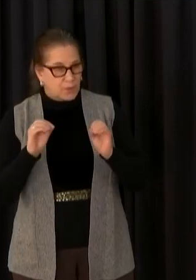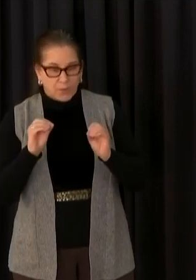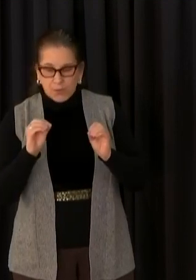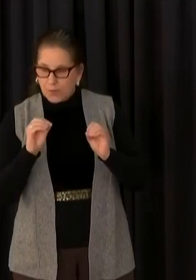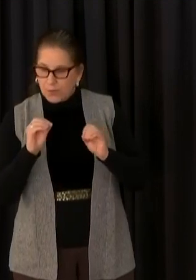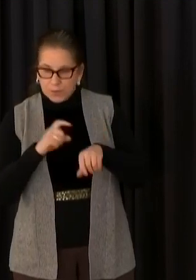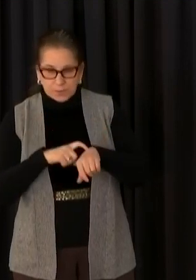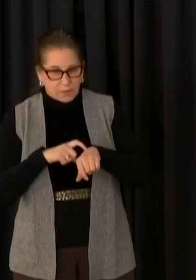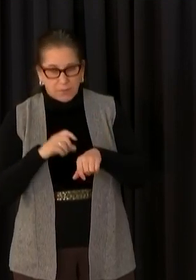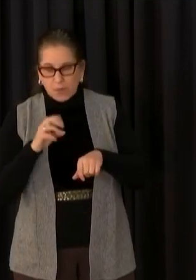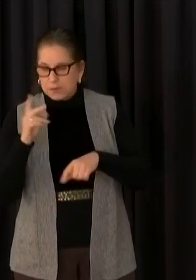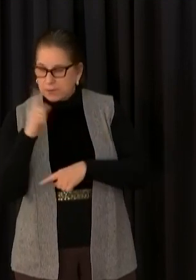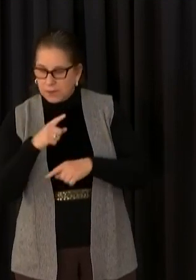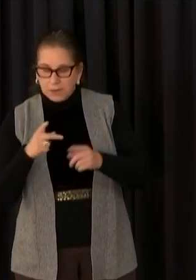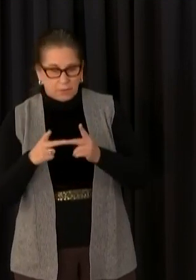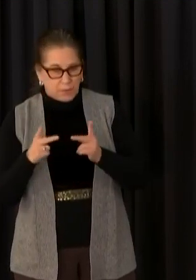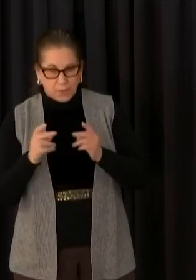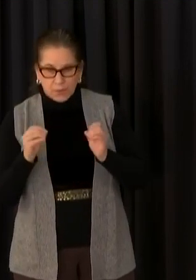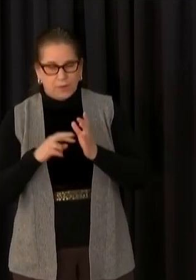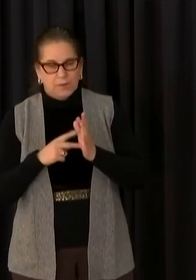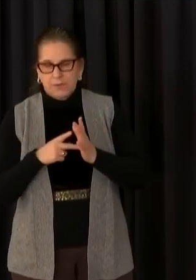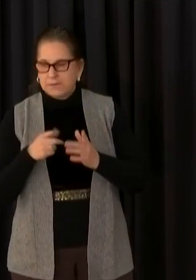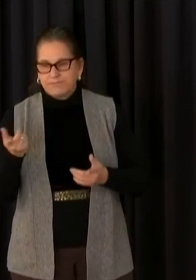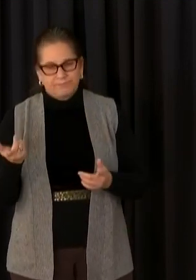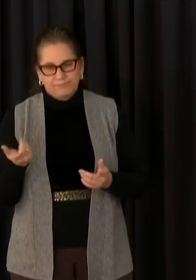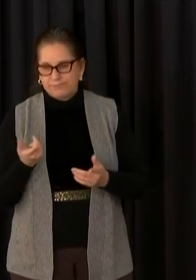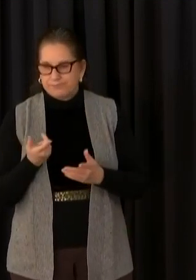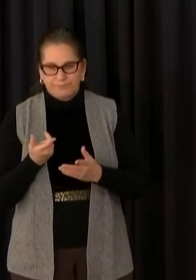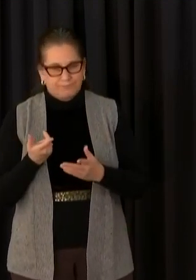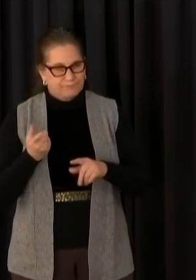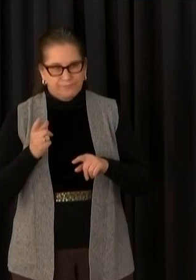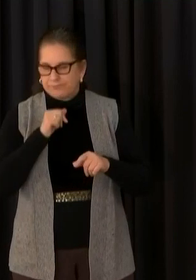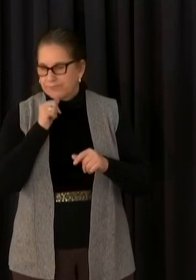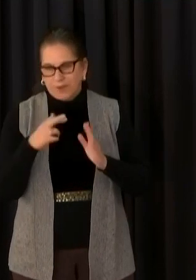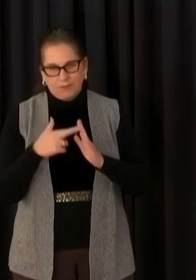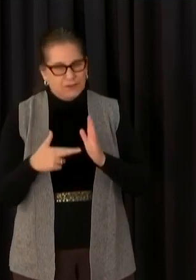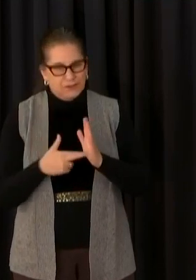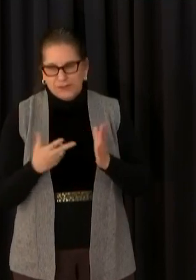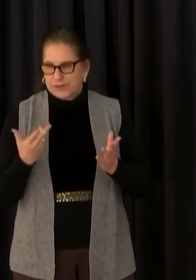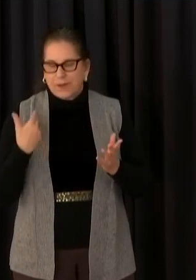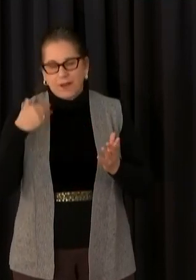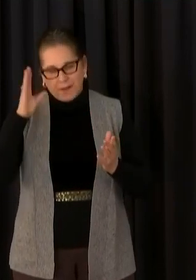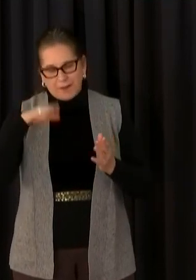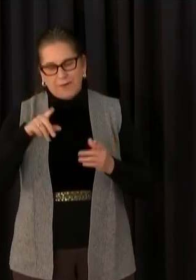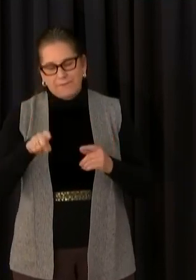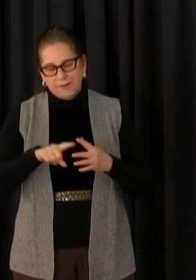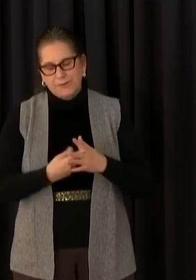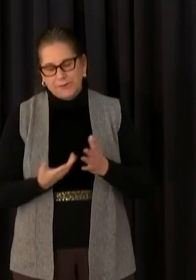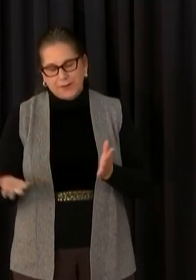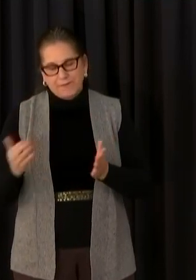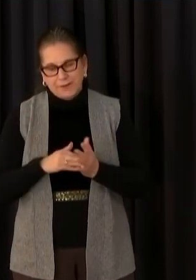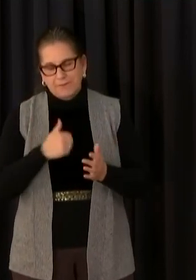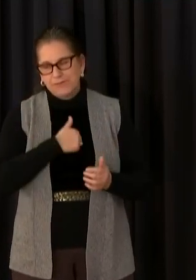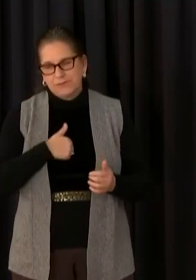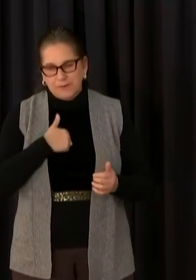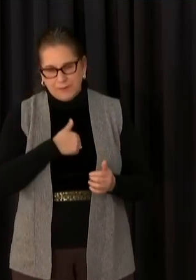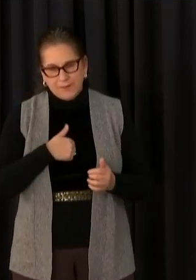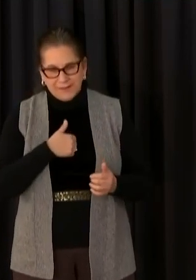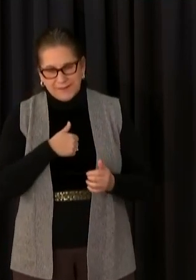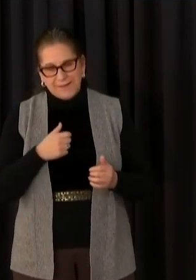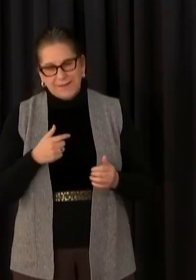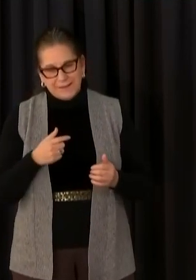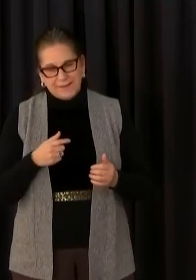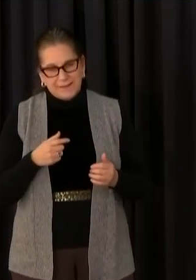I understand that that is a burden for people, and we don't want it to be a burden for people, so the system will